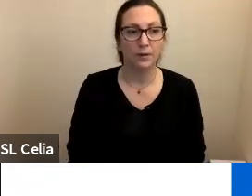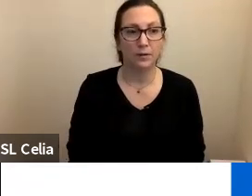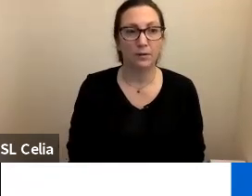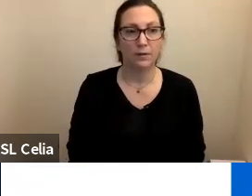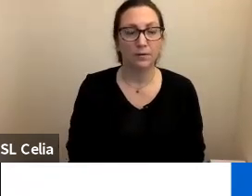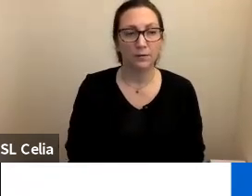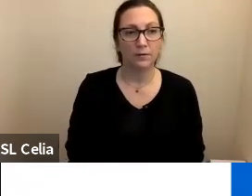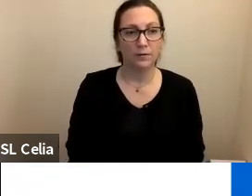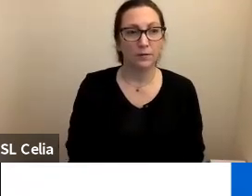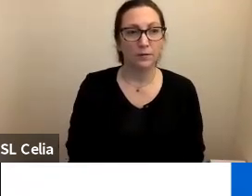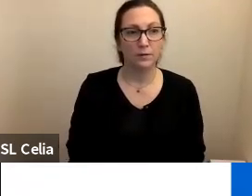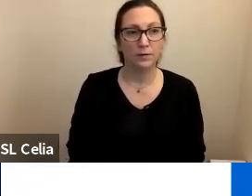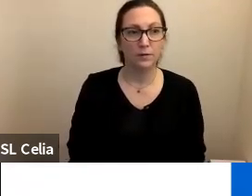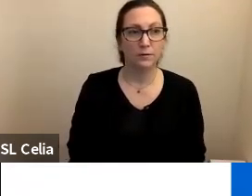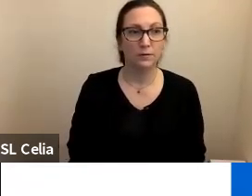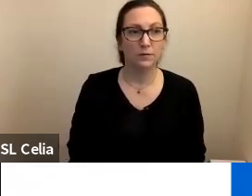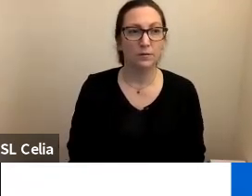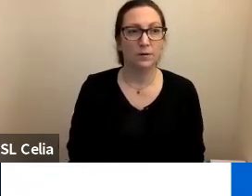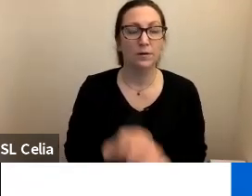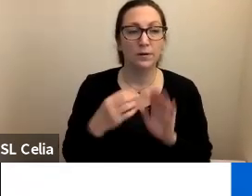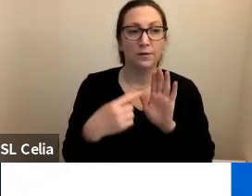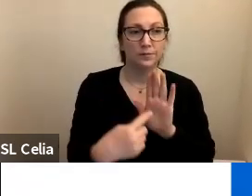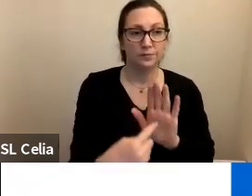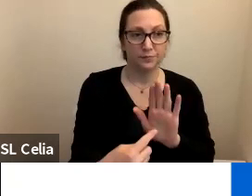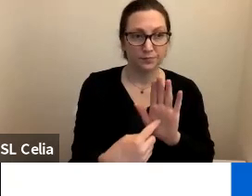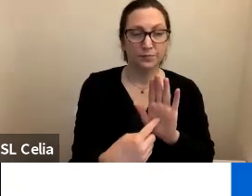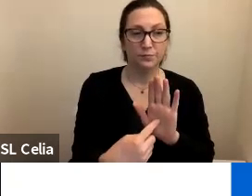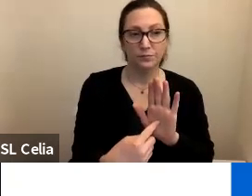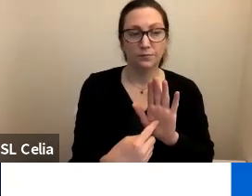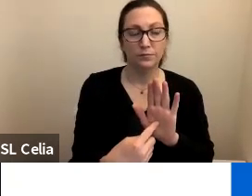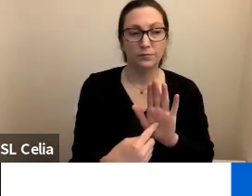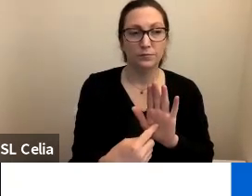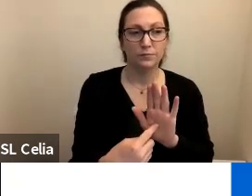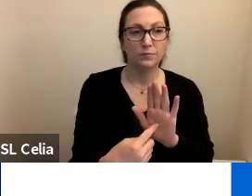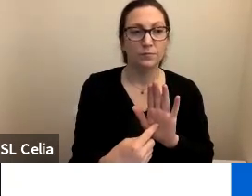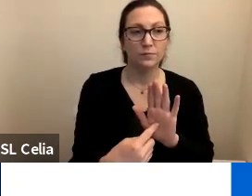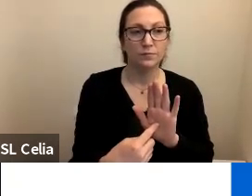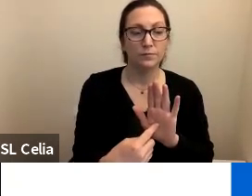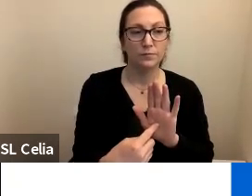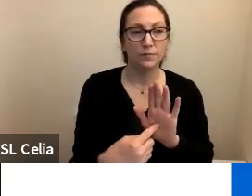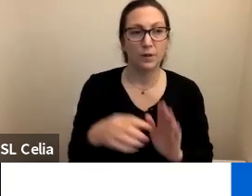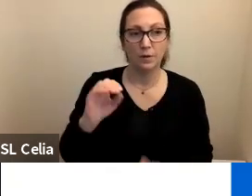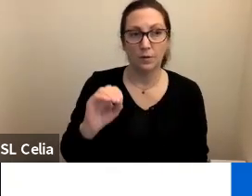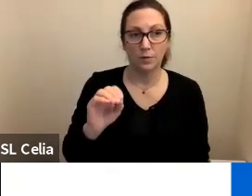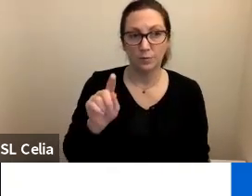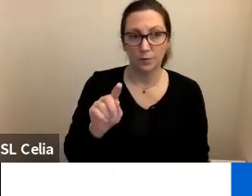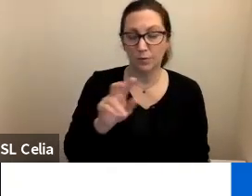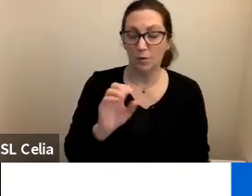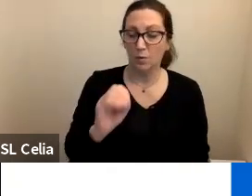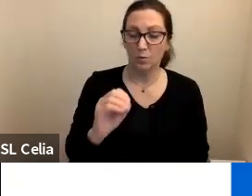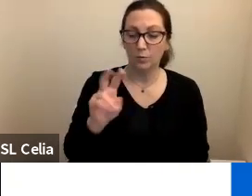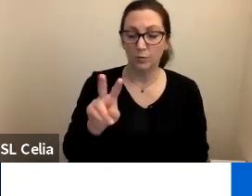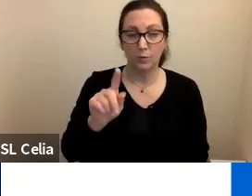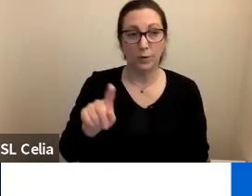start with just, for example, and then I'll let you all look at it. In 02111 in the